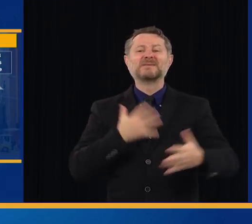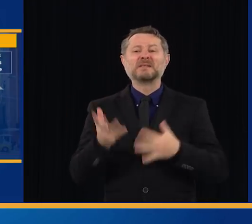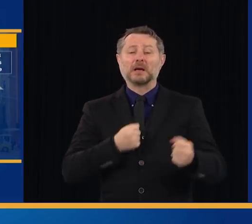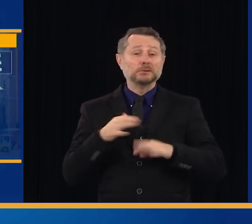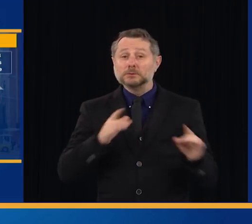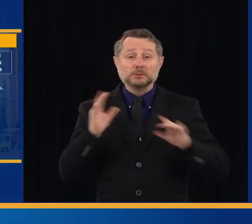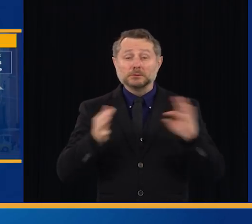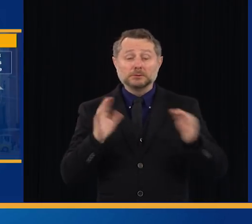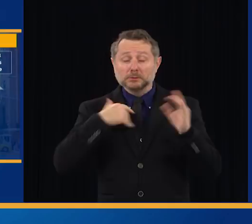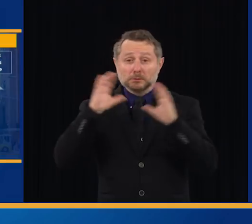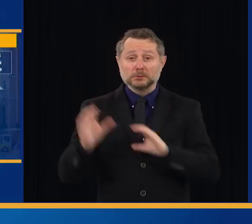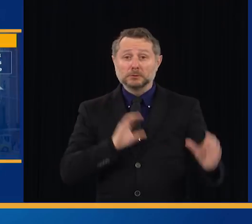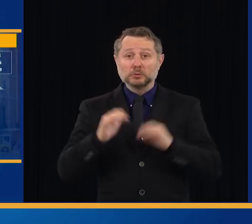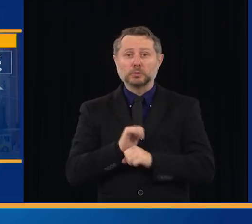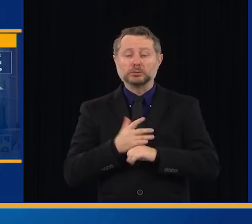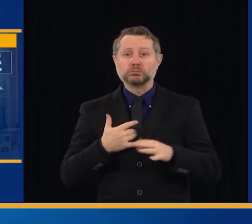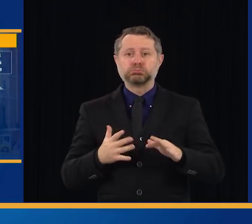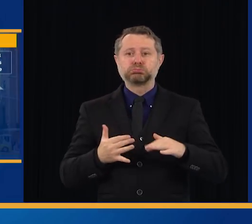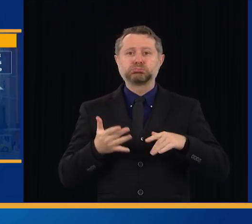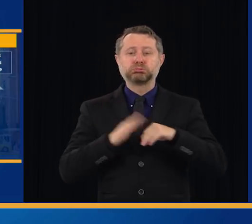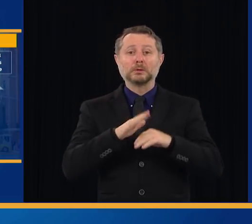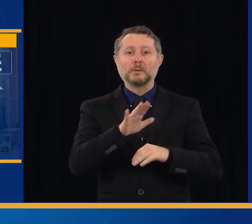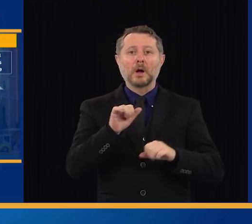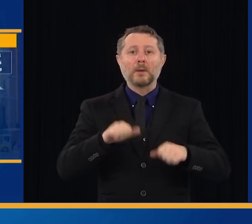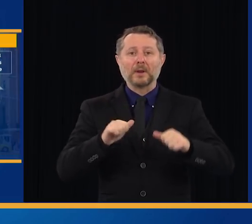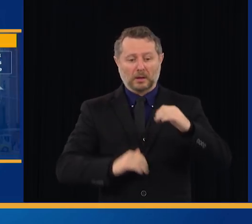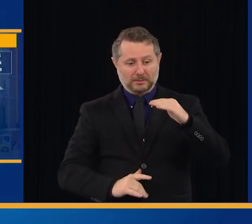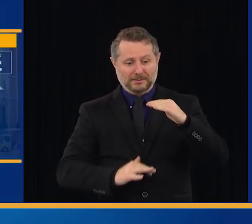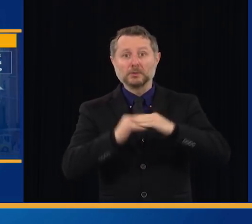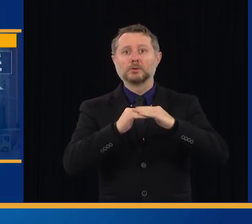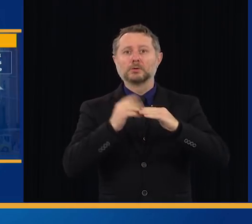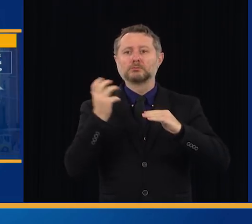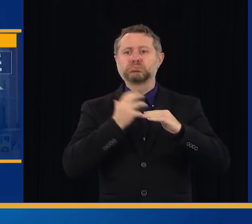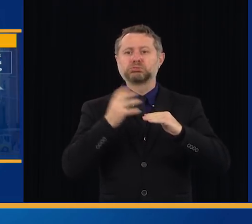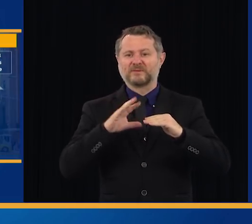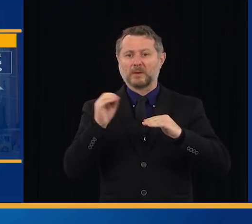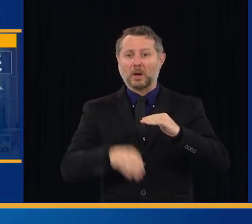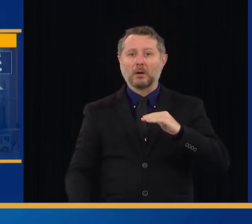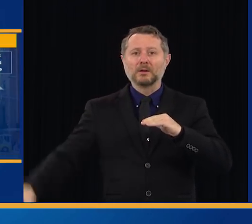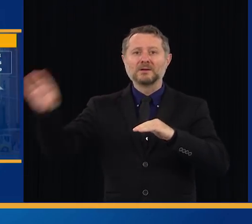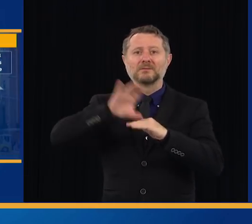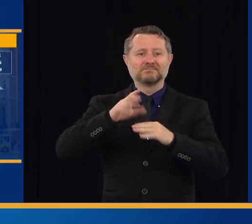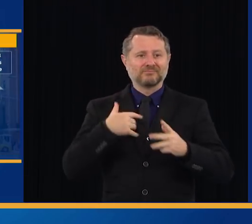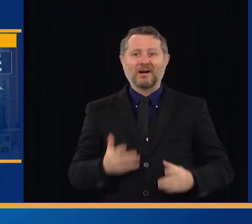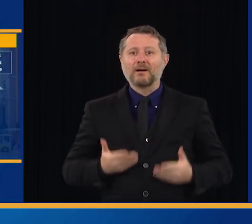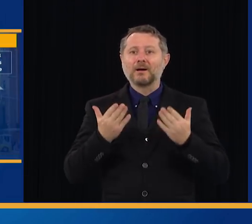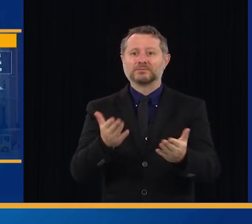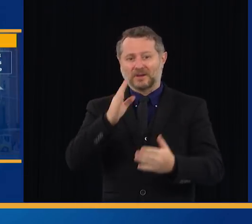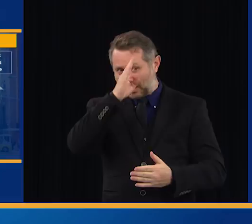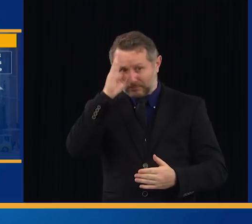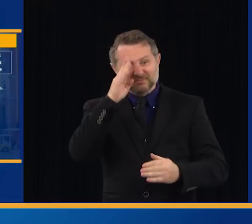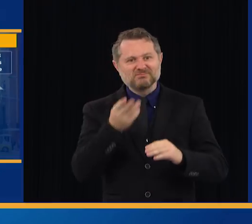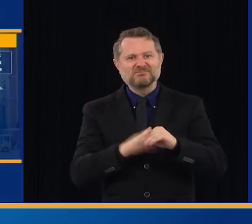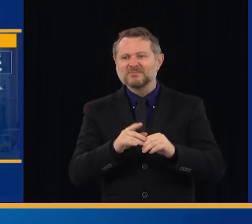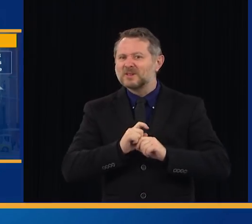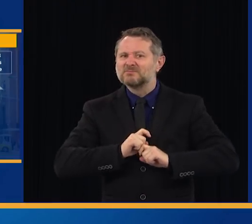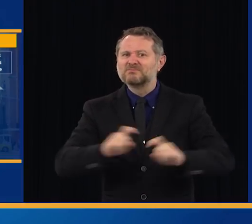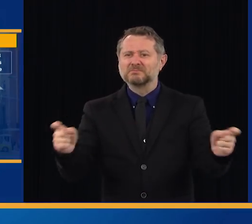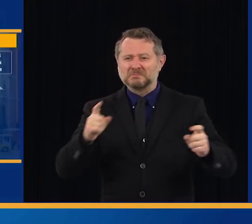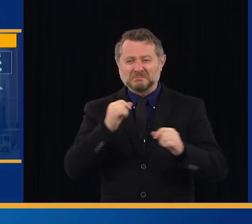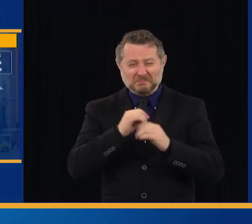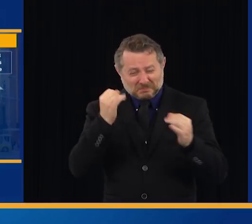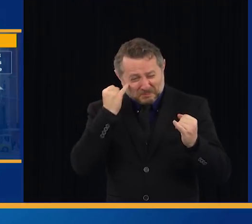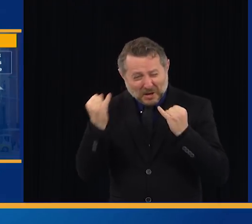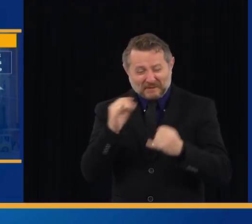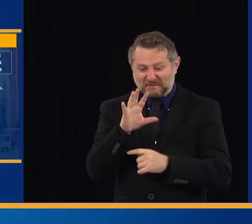as you remember. Every hospital had to increase capacity 50%. I mean, just think about that. 50% more